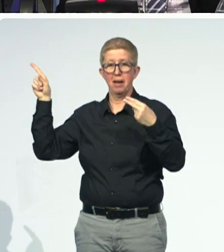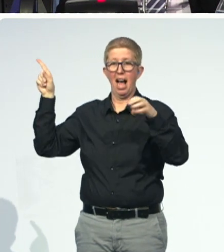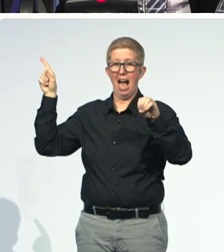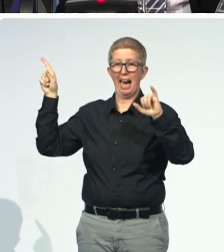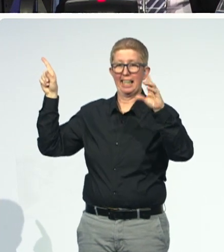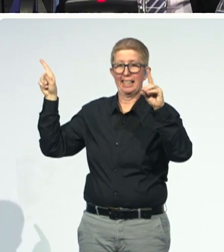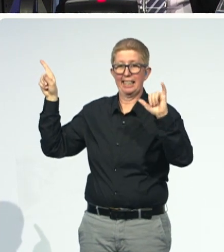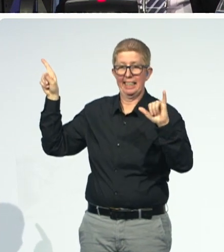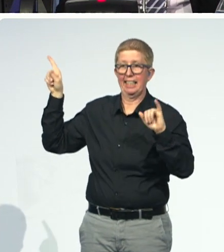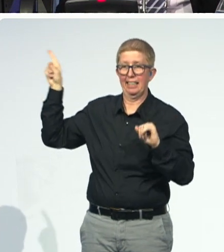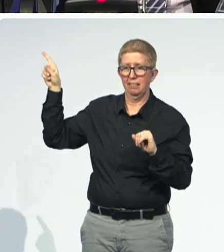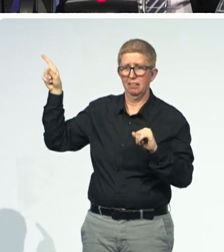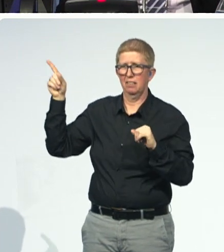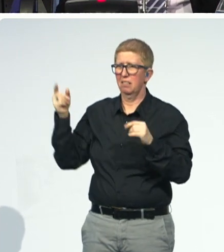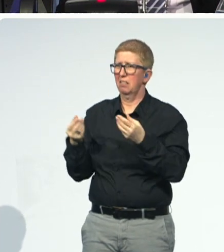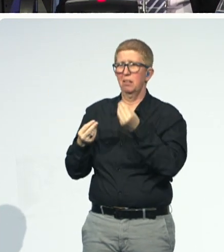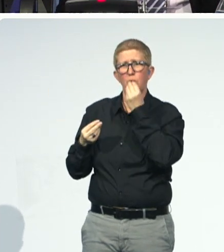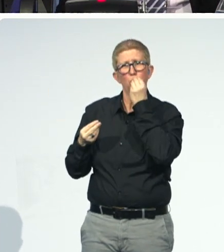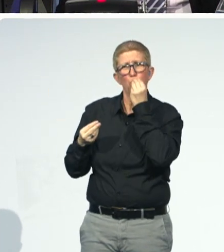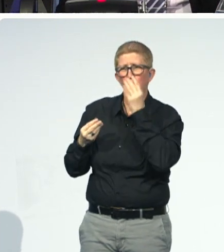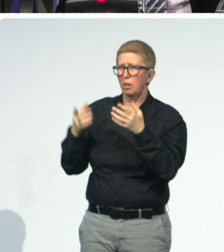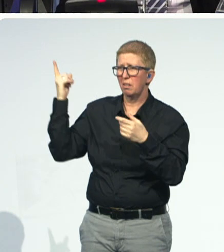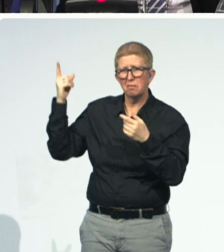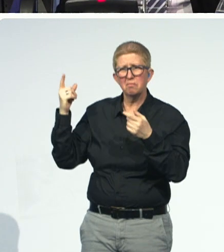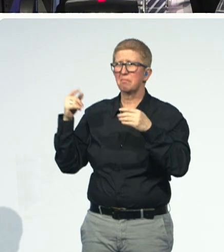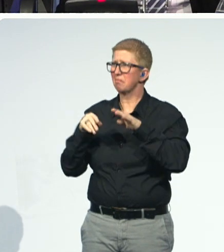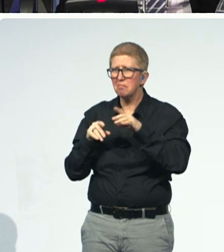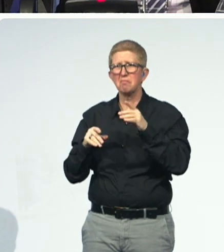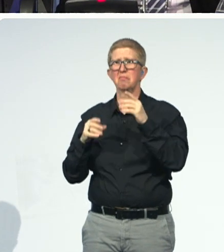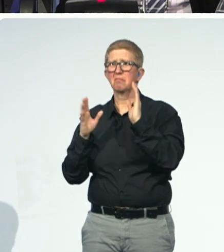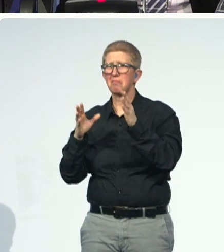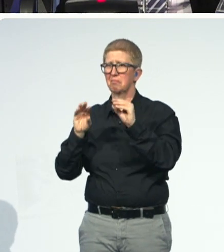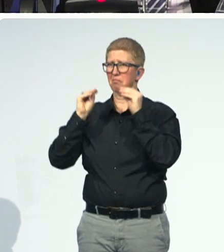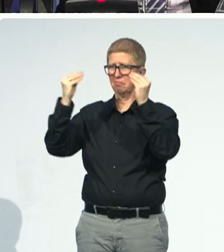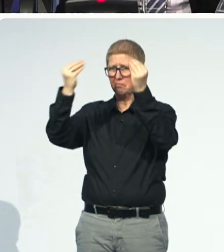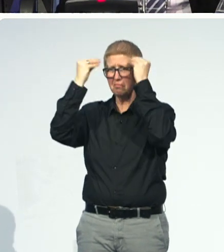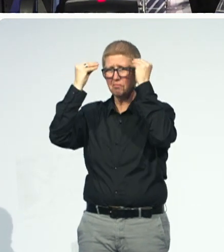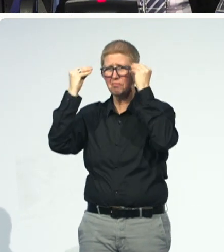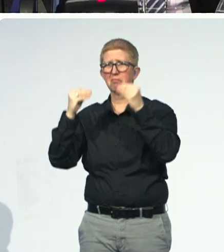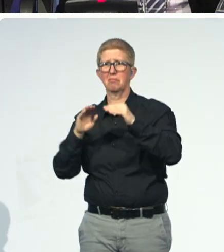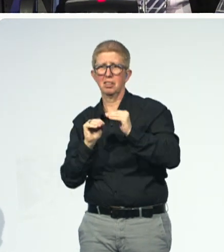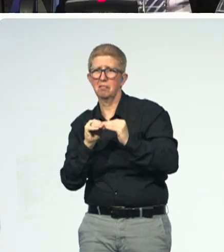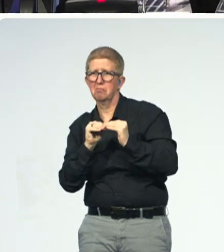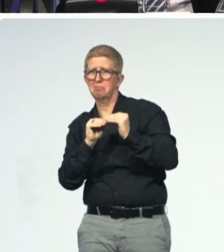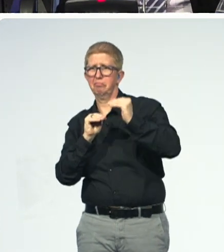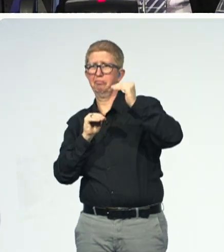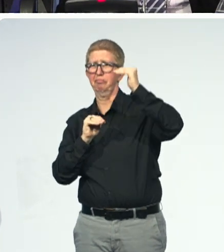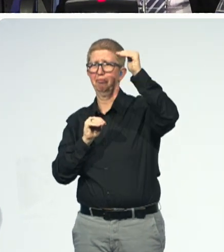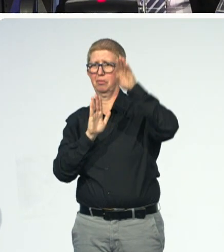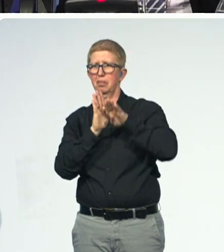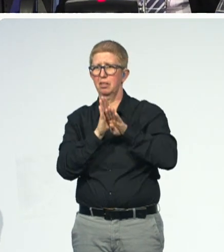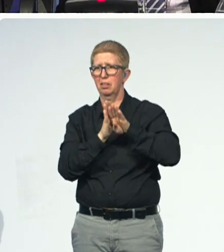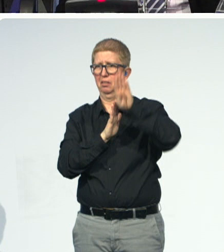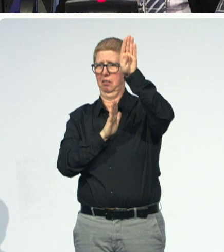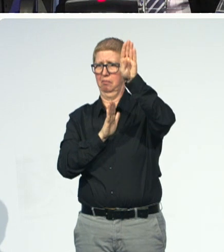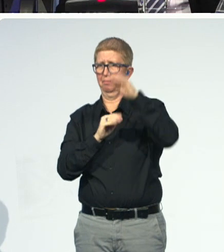areas. In the picture, you can see our Chief Secretary of Administration of the government presented the top